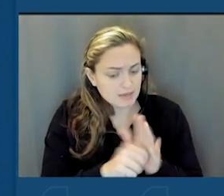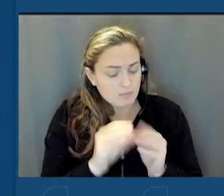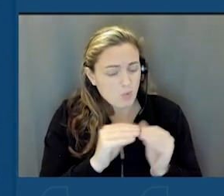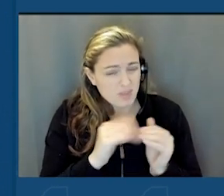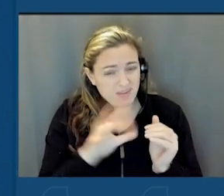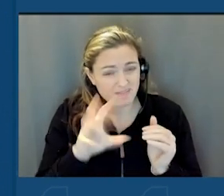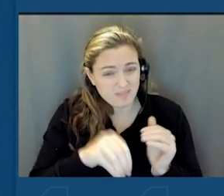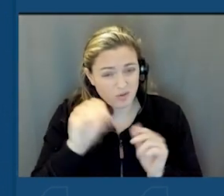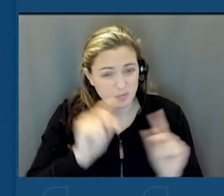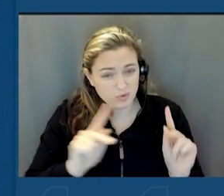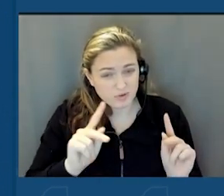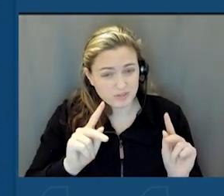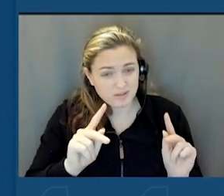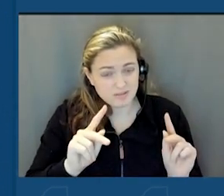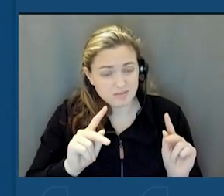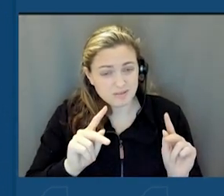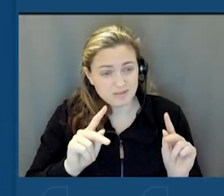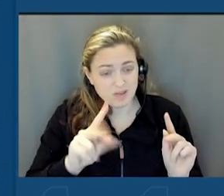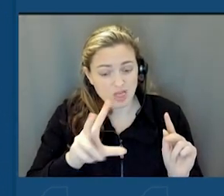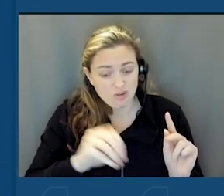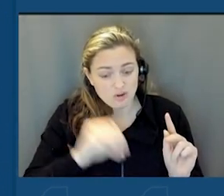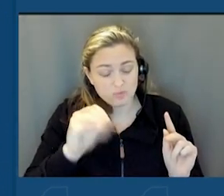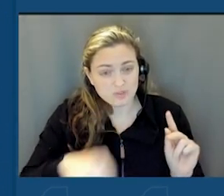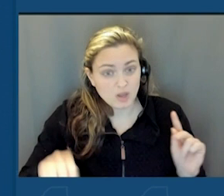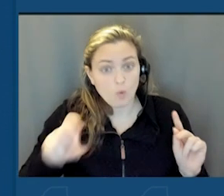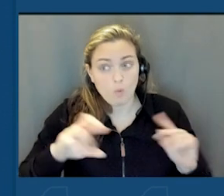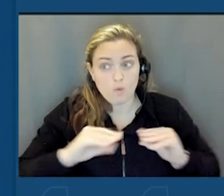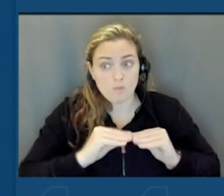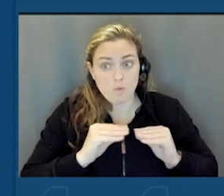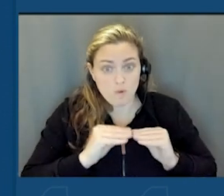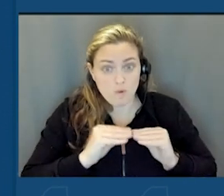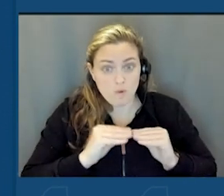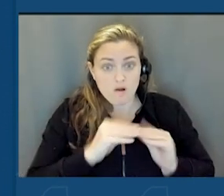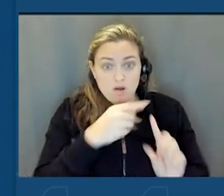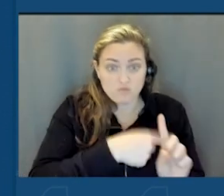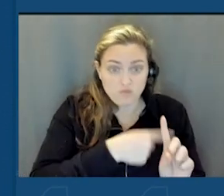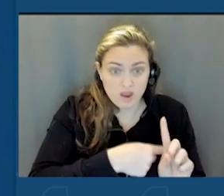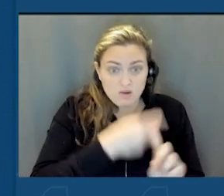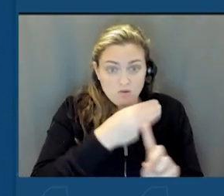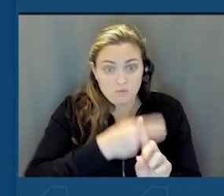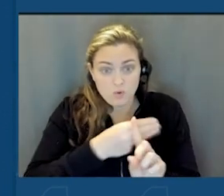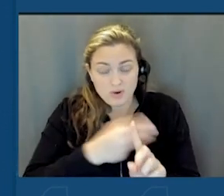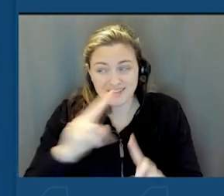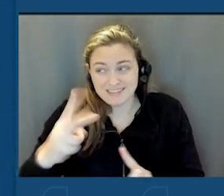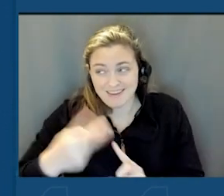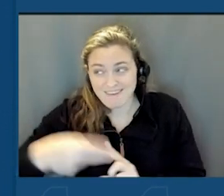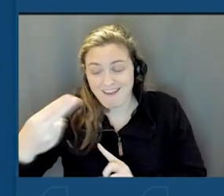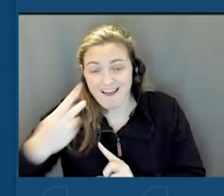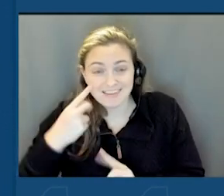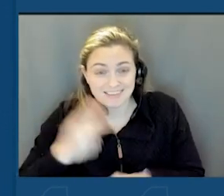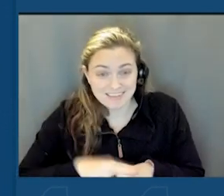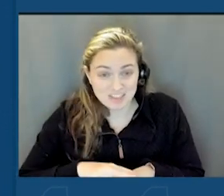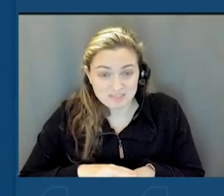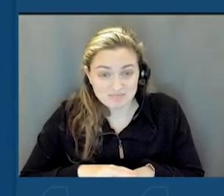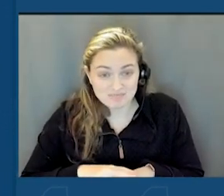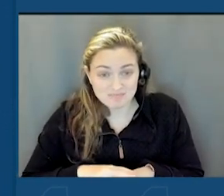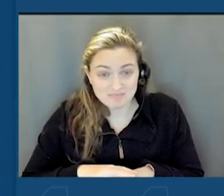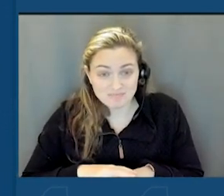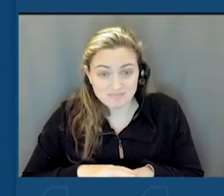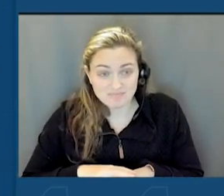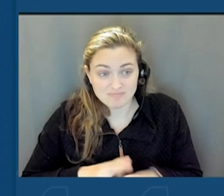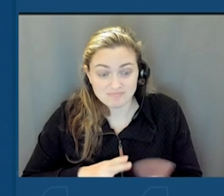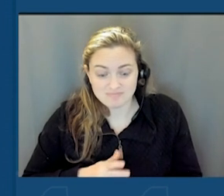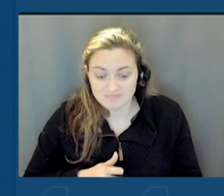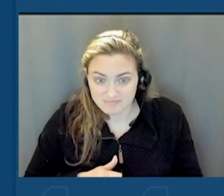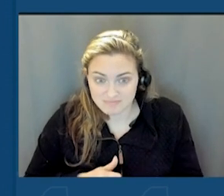of people spend 30% or more on their rent or mortgage, the second highest in the nation, you know, we